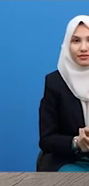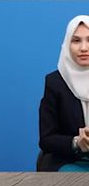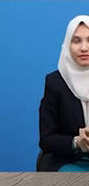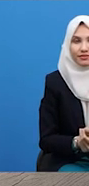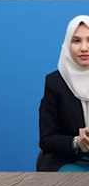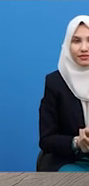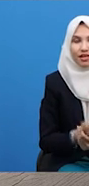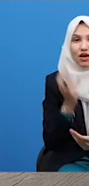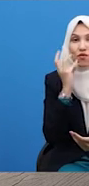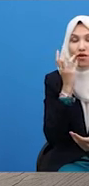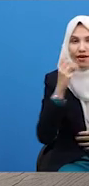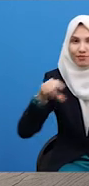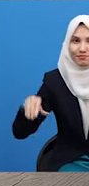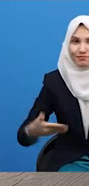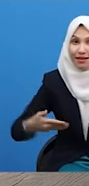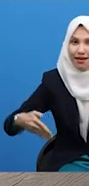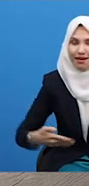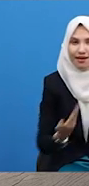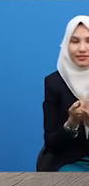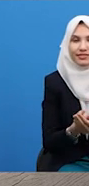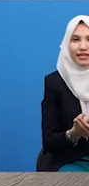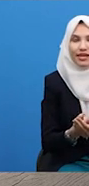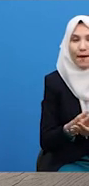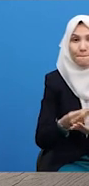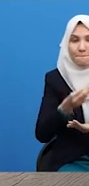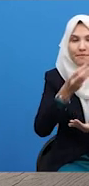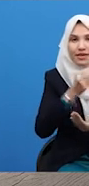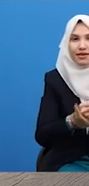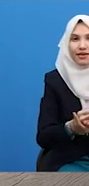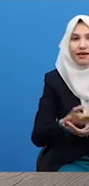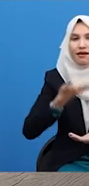rice and mee curry for lunch.